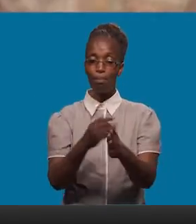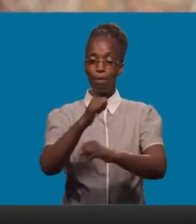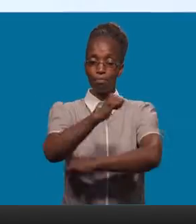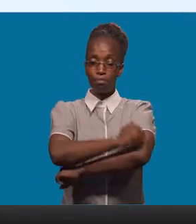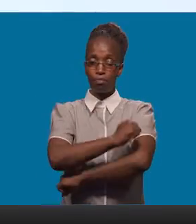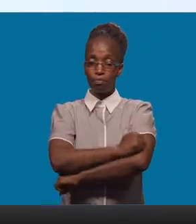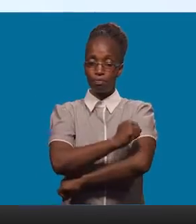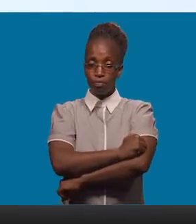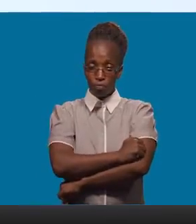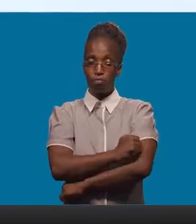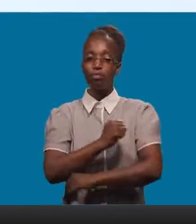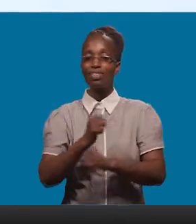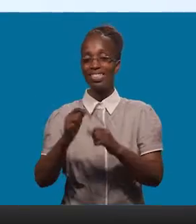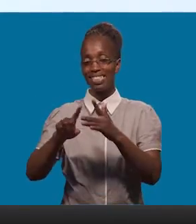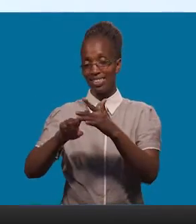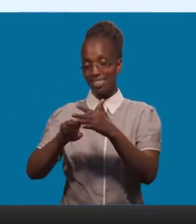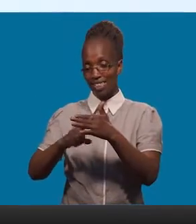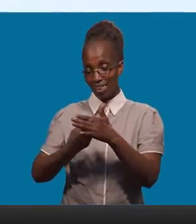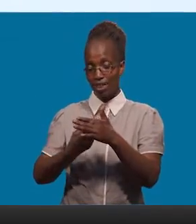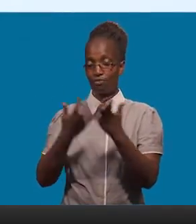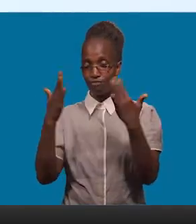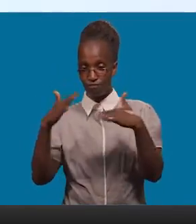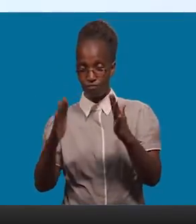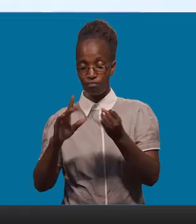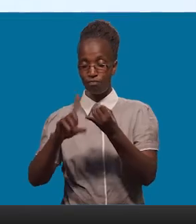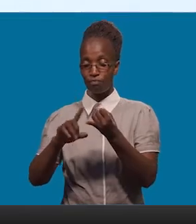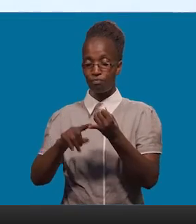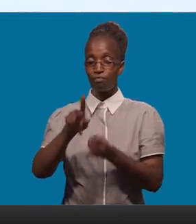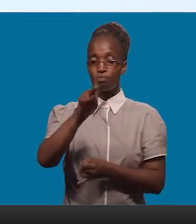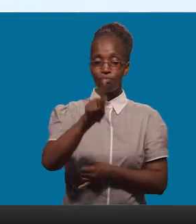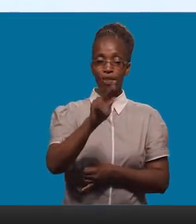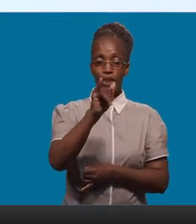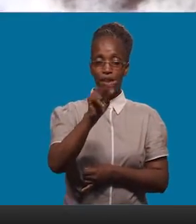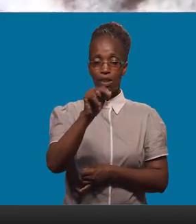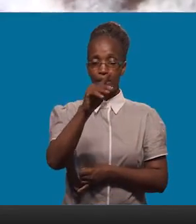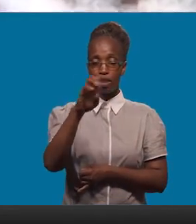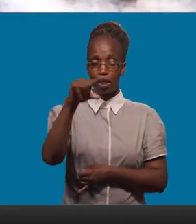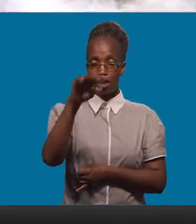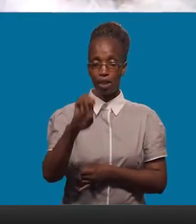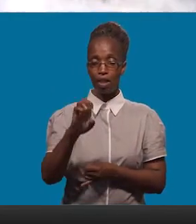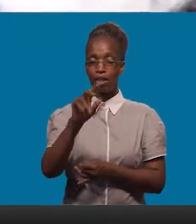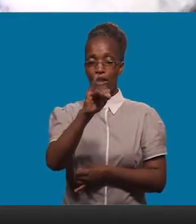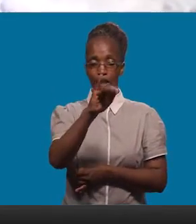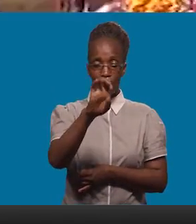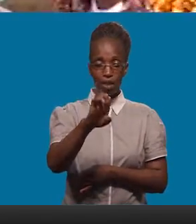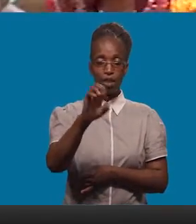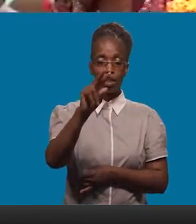tayari umesajiliwa ni pamoja na shule za msingi za Kedege, Igea na Nanyatechi katika mikoa